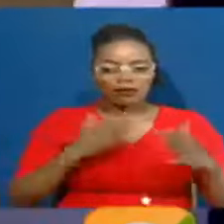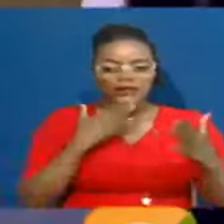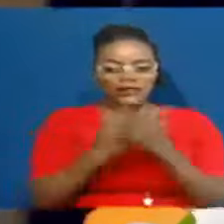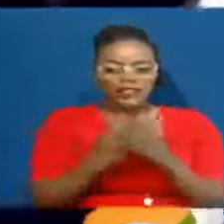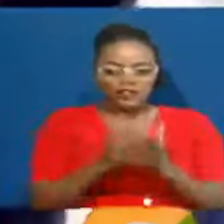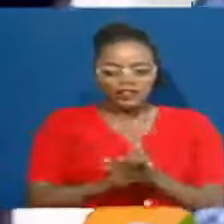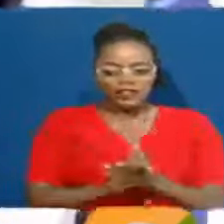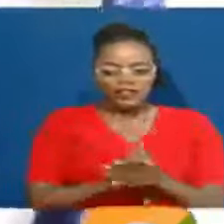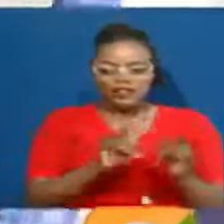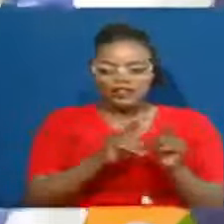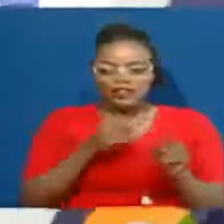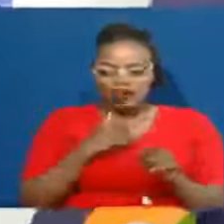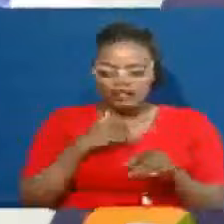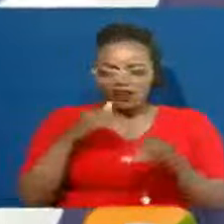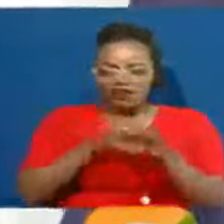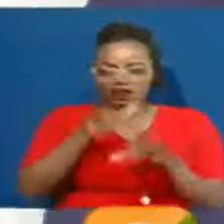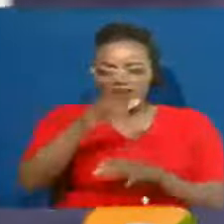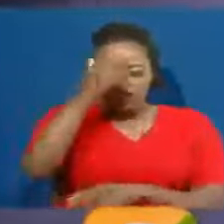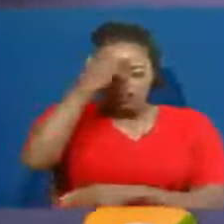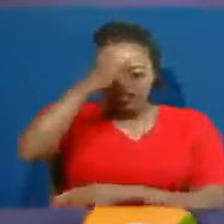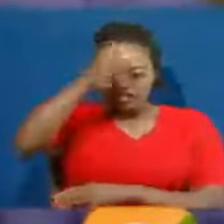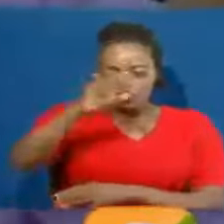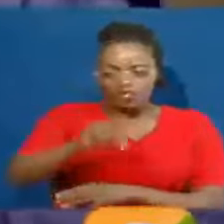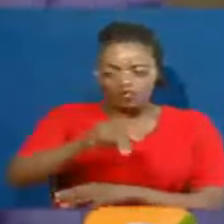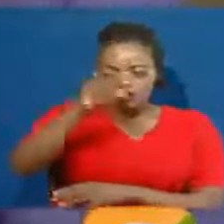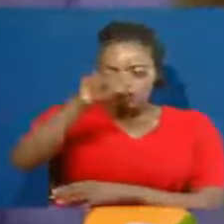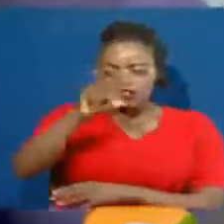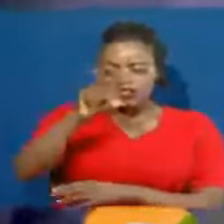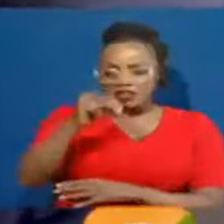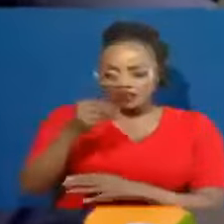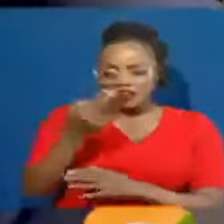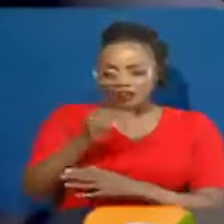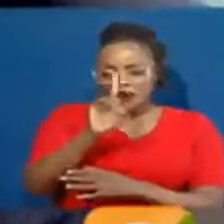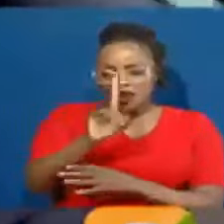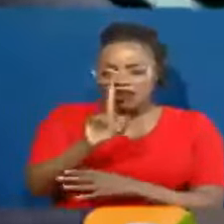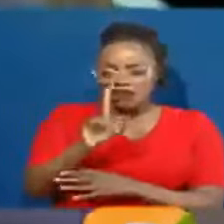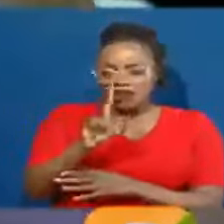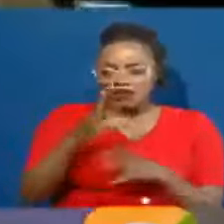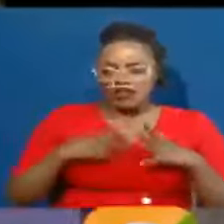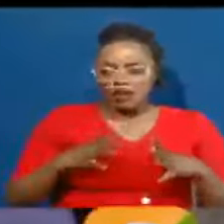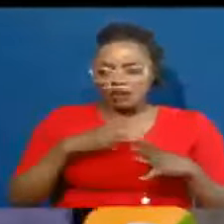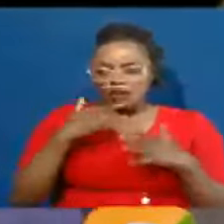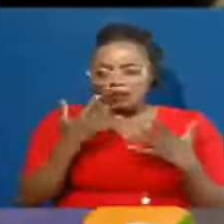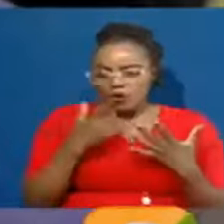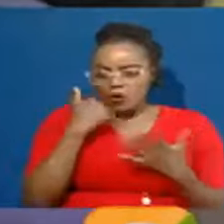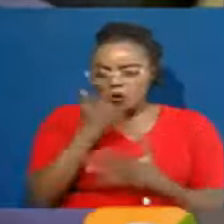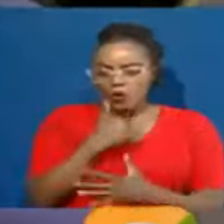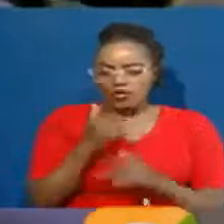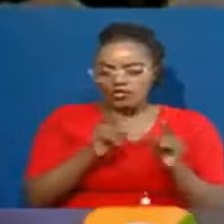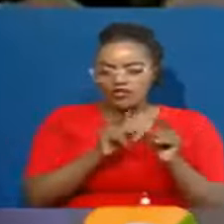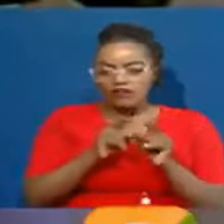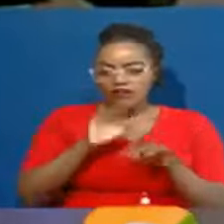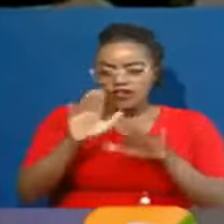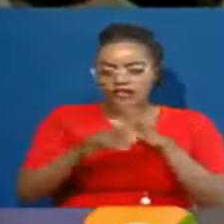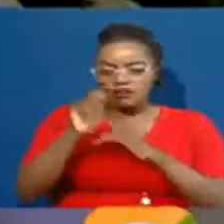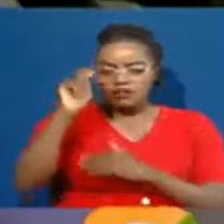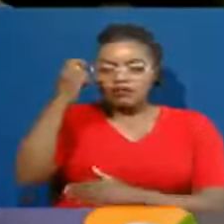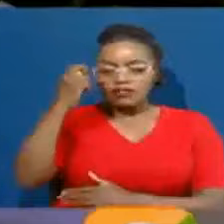very much. Let's get from a member of Parliament for Kajiado North. You're one of the tellers or the clerks for the side of the Deputy